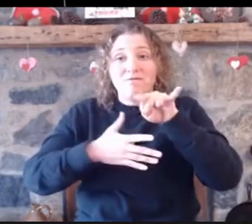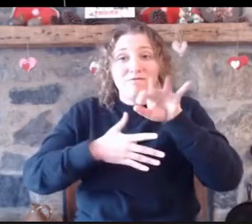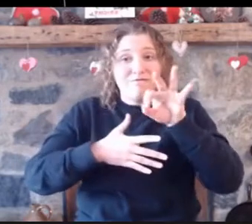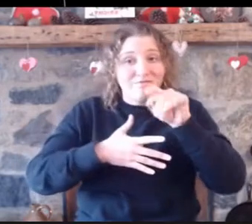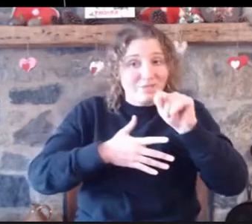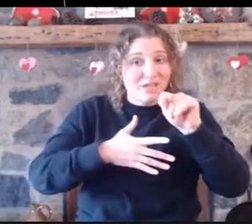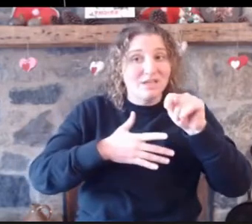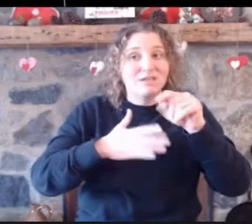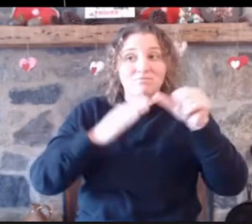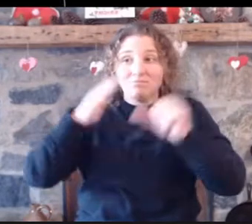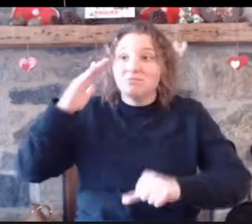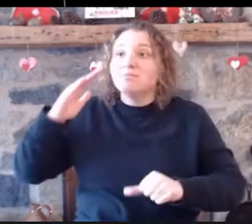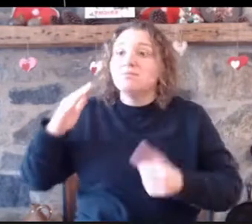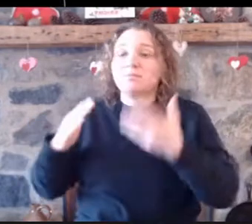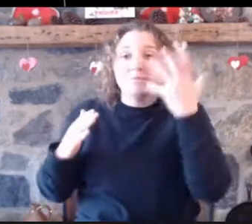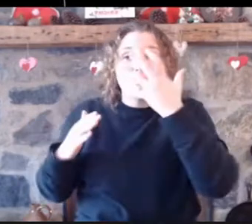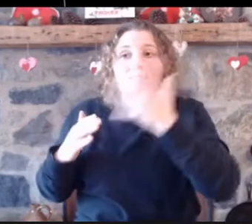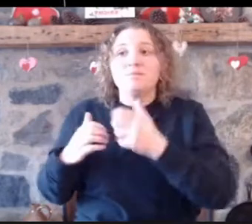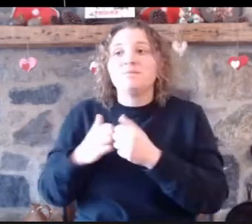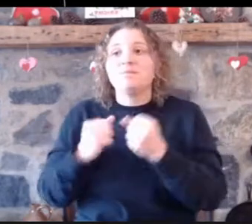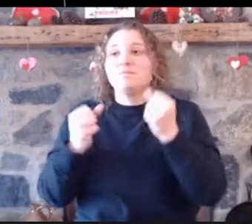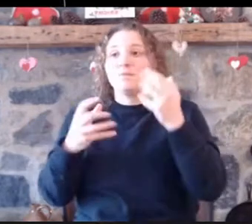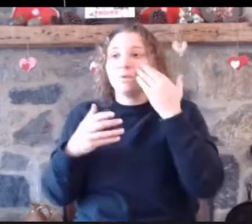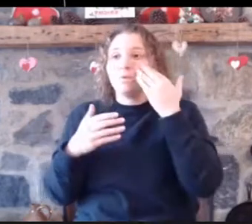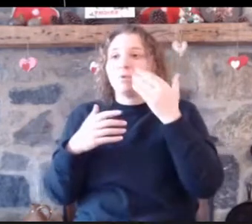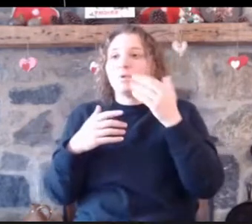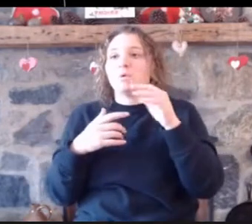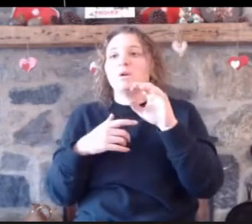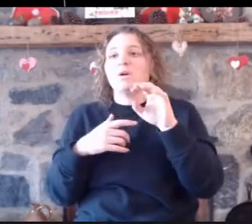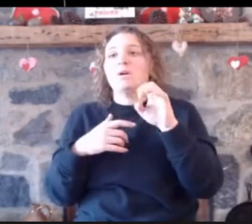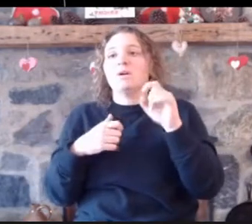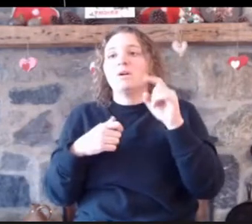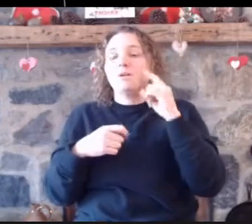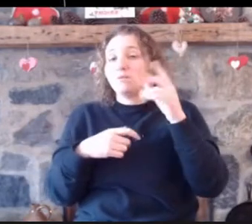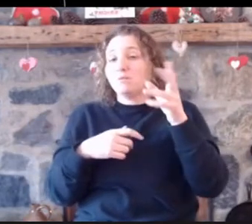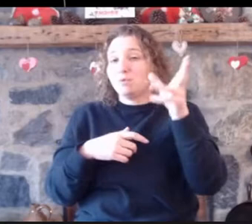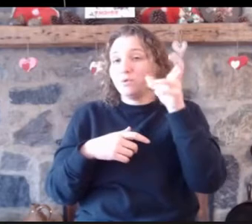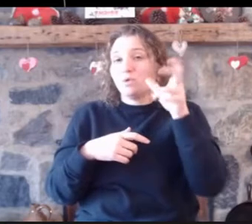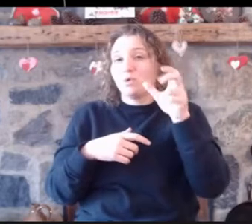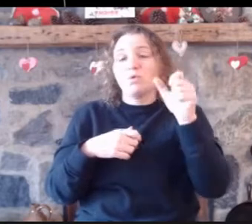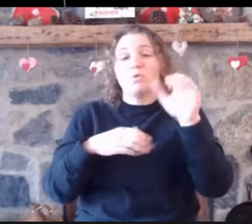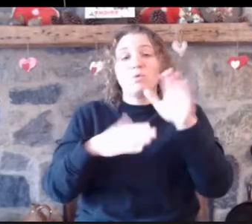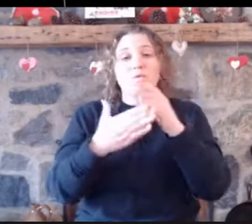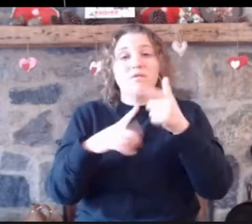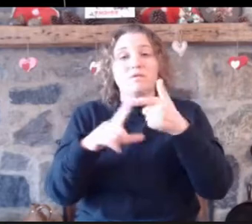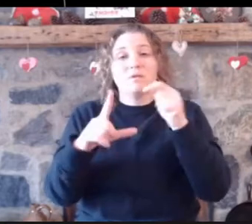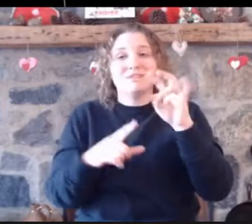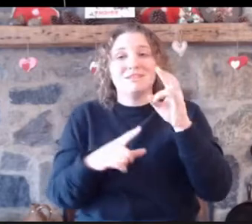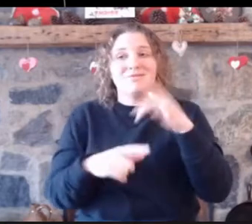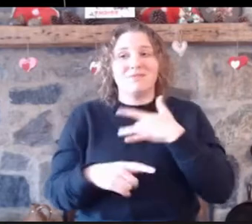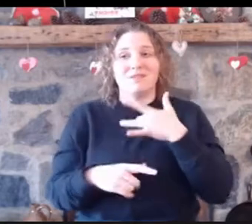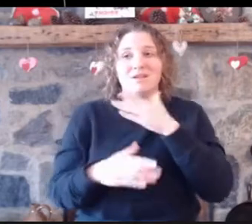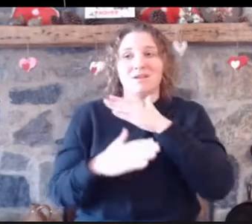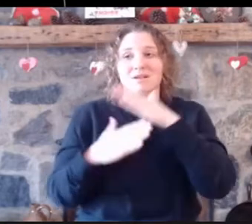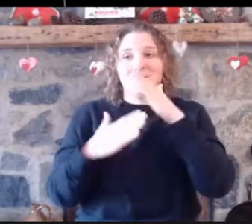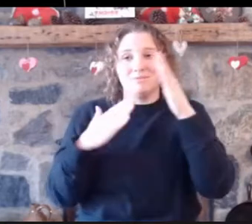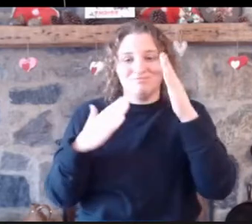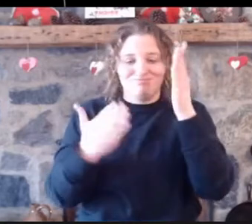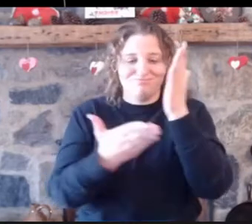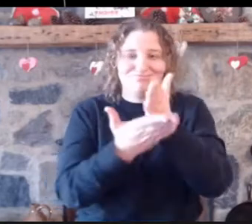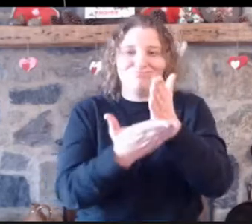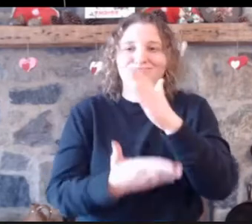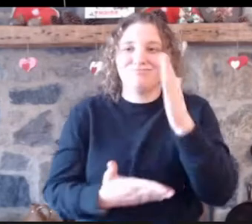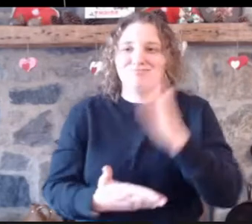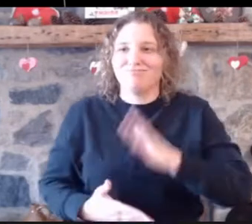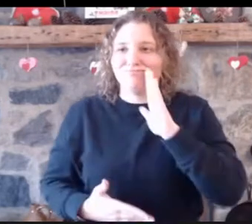The Edmund Fitzgerald, how many have heard the long song from the 70s? It feels like it'll never end. If you haven't, Google it and, you know, give yourself 10 minutes and